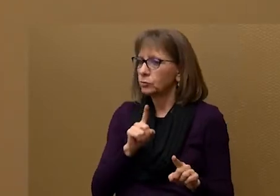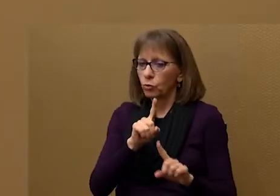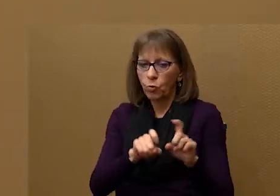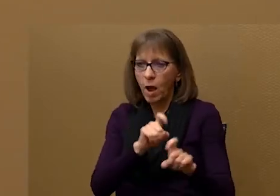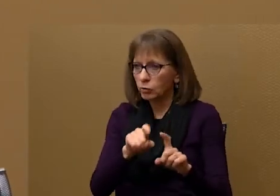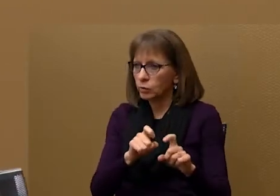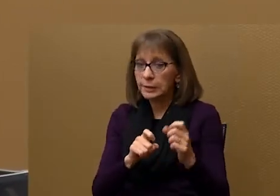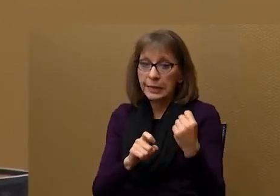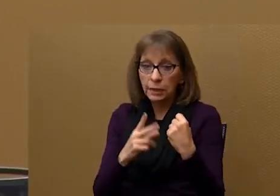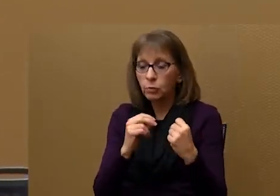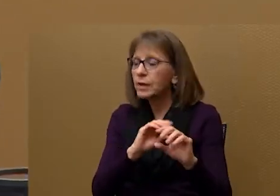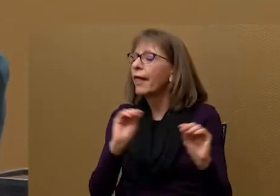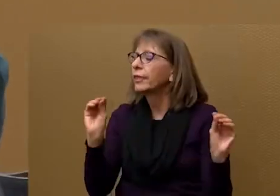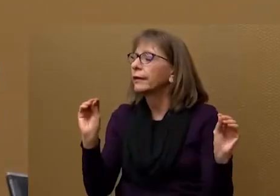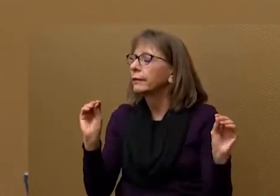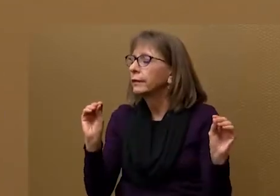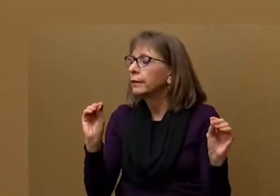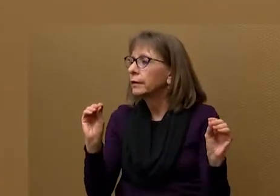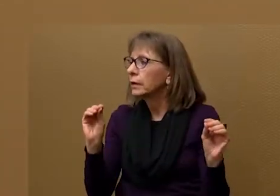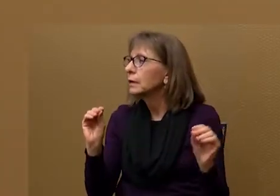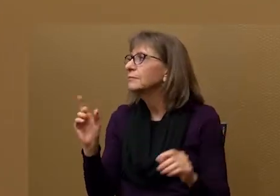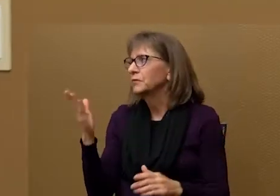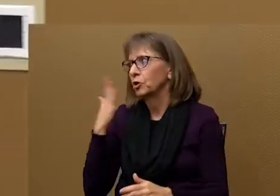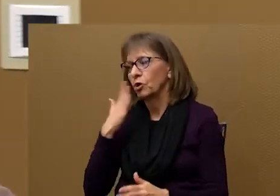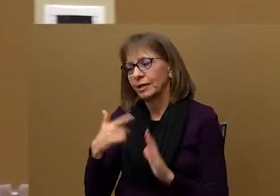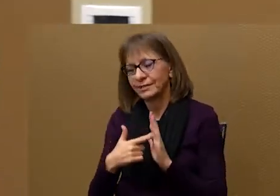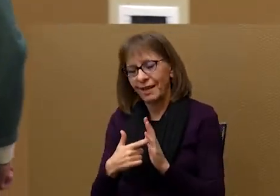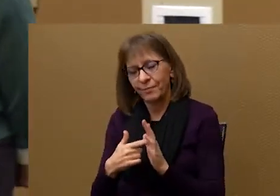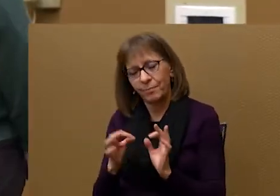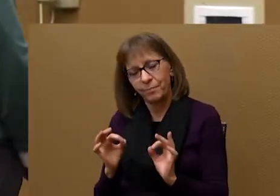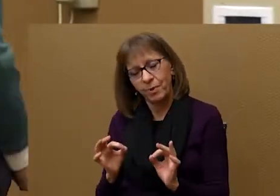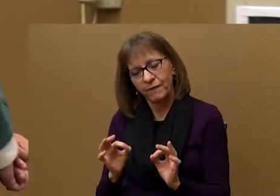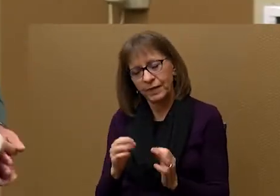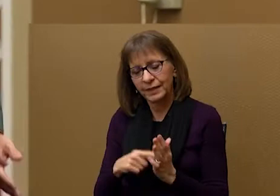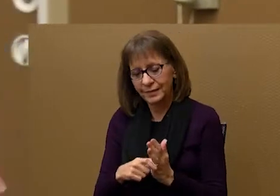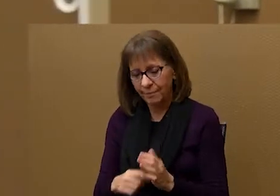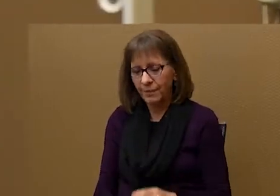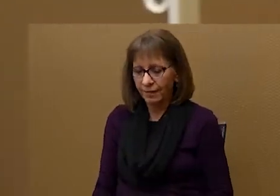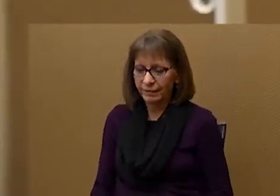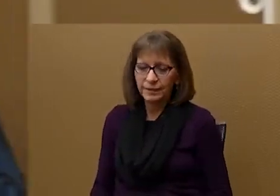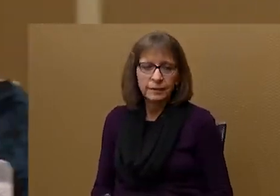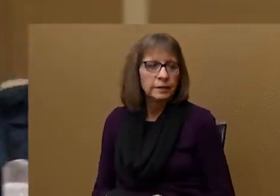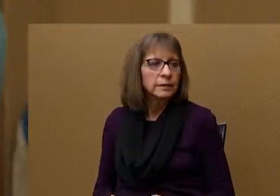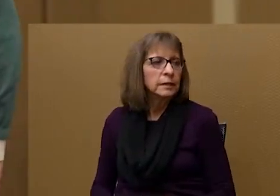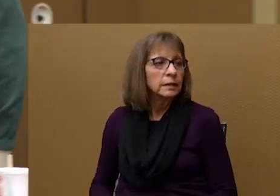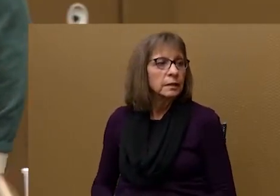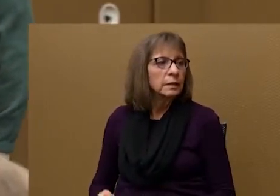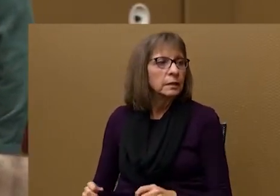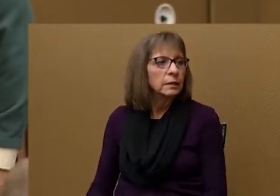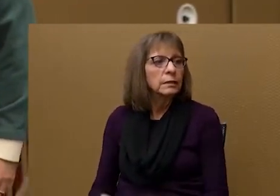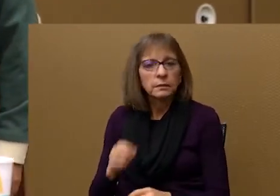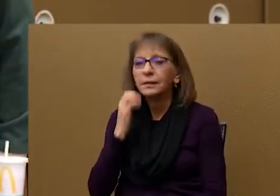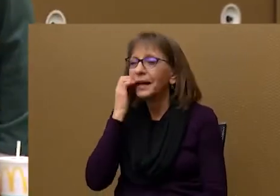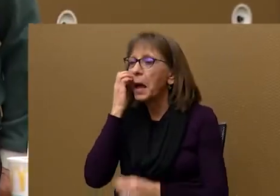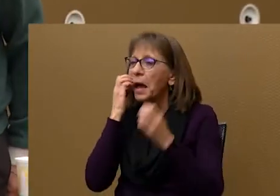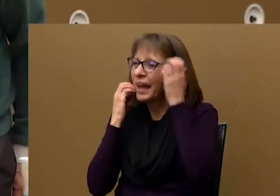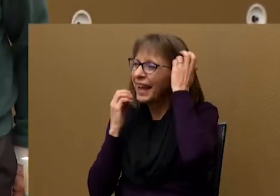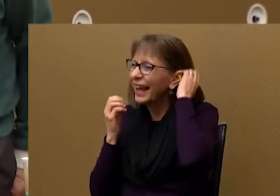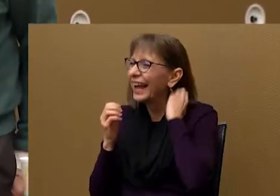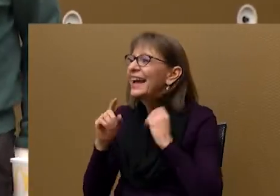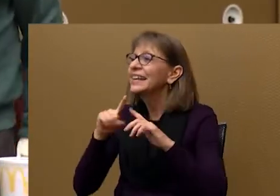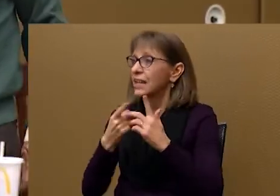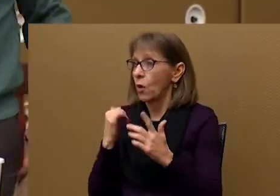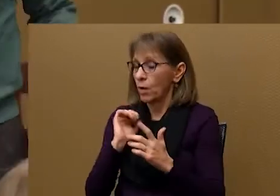talk at all. Won't answer any question, not yes or no. Great example. That's a perfect